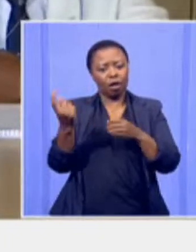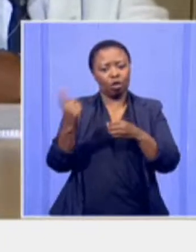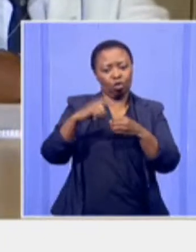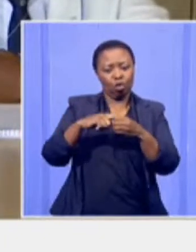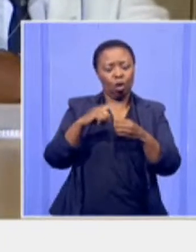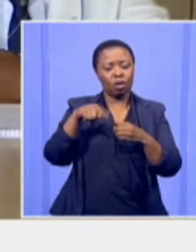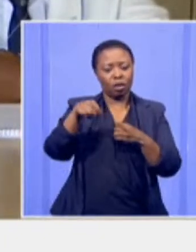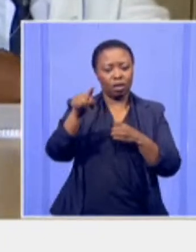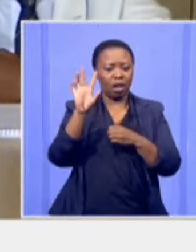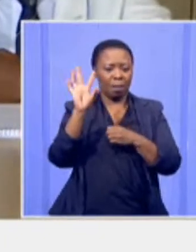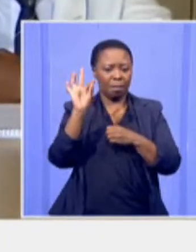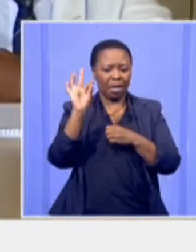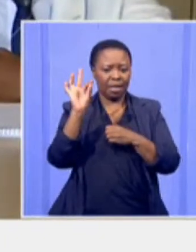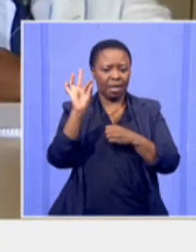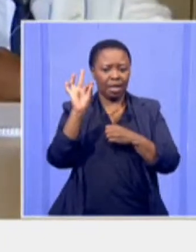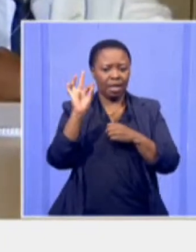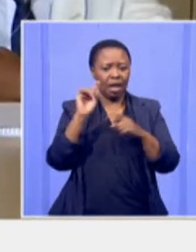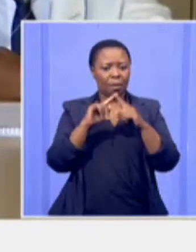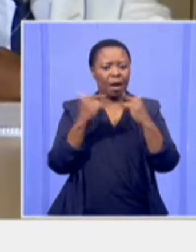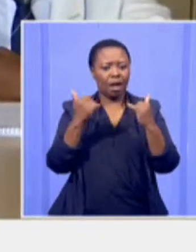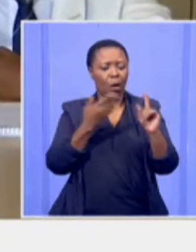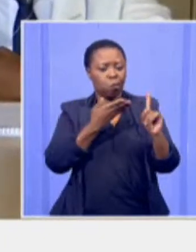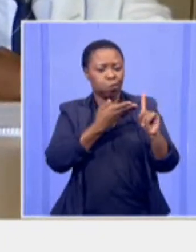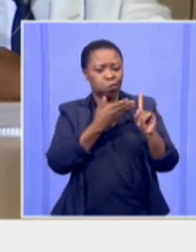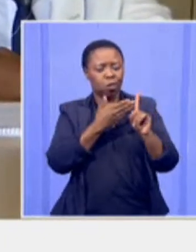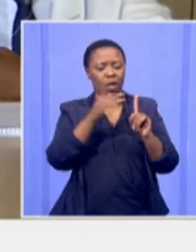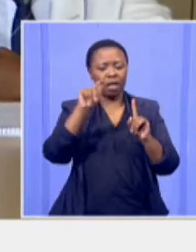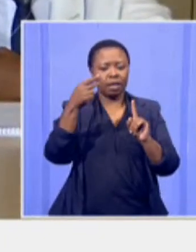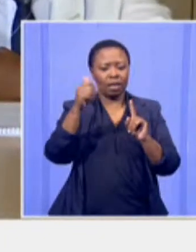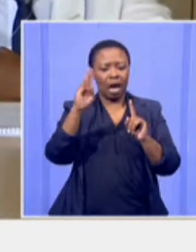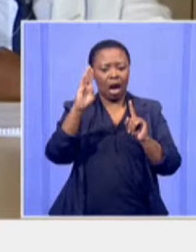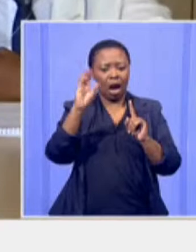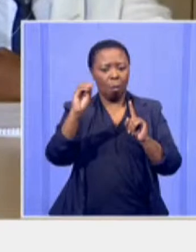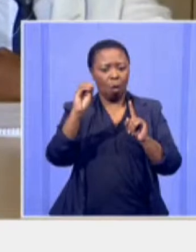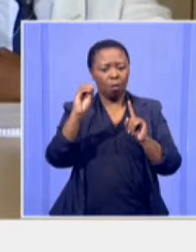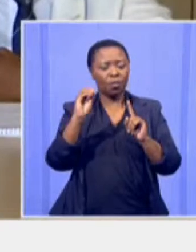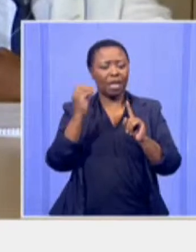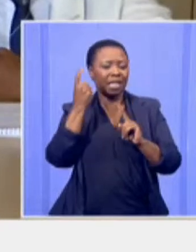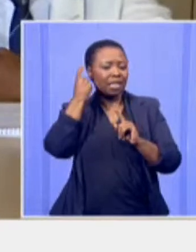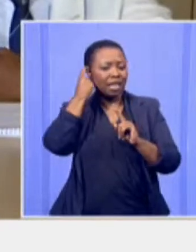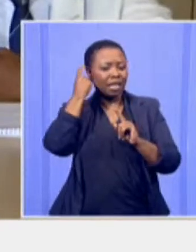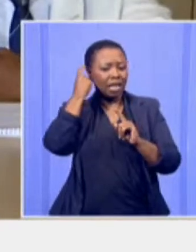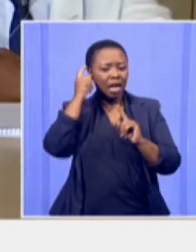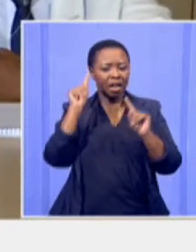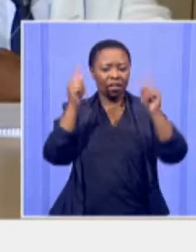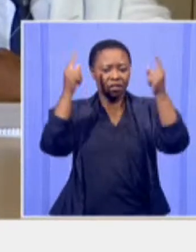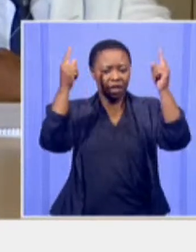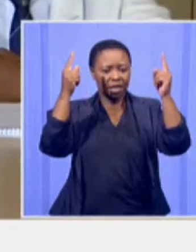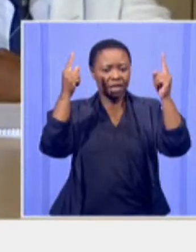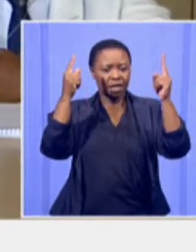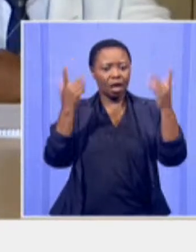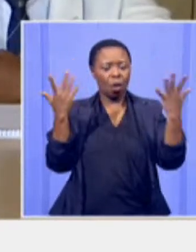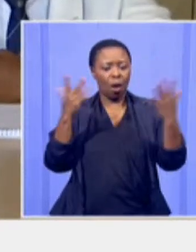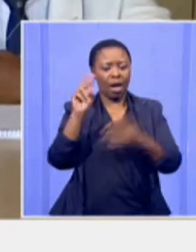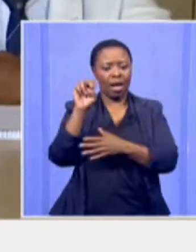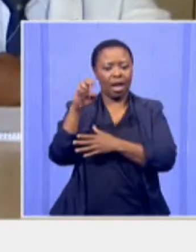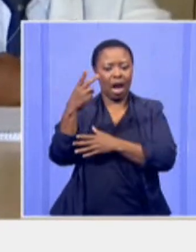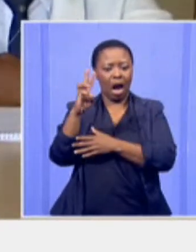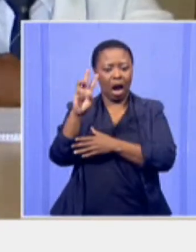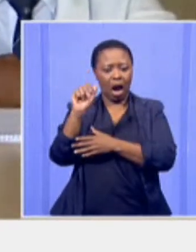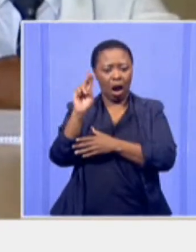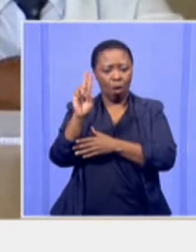we are joined by Mr. Thabo Modise, who is the Secretary of the Wits, Begin Kize Nehao branch. Over to you,